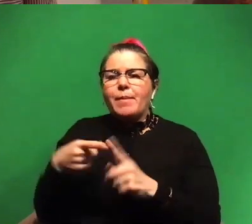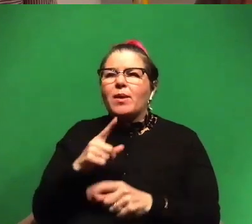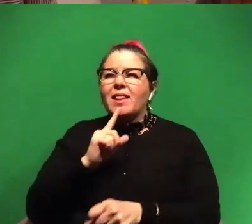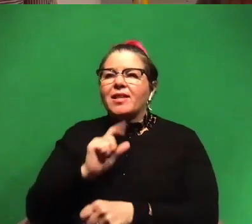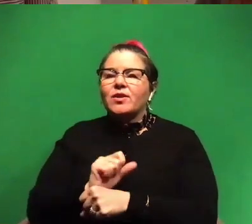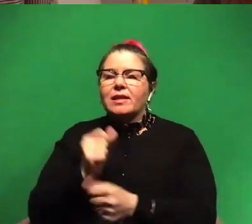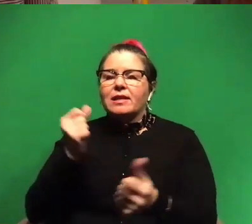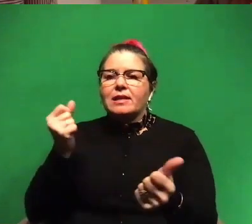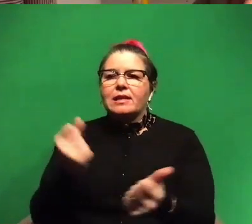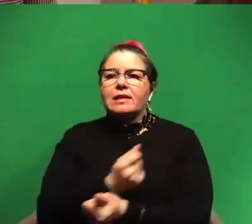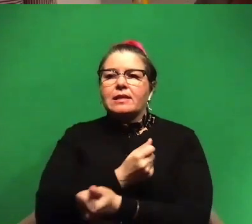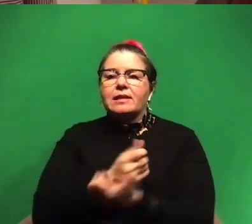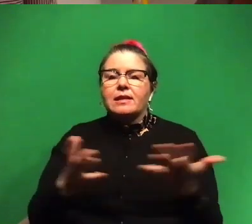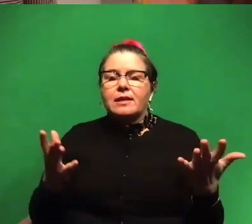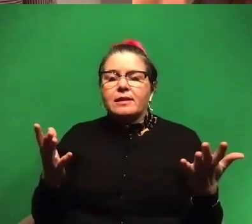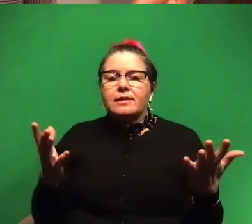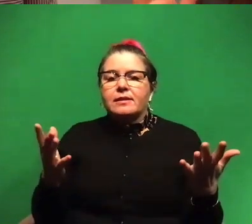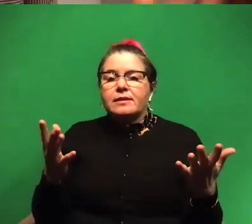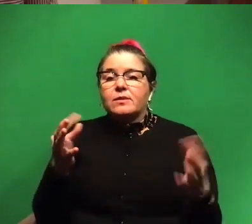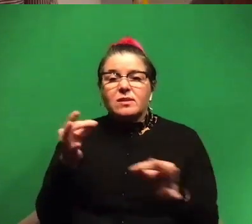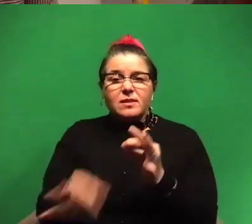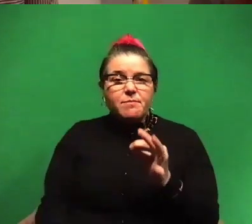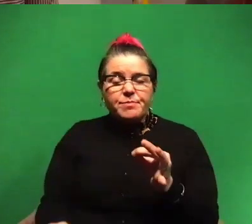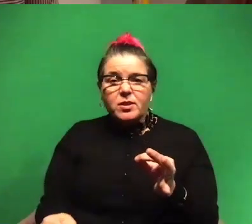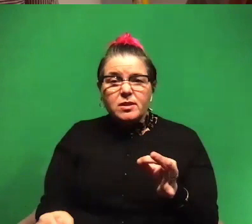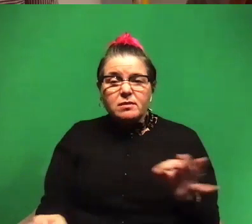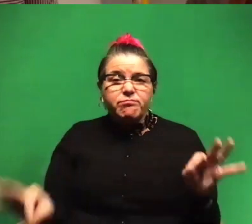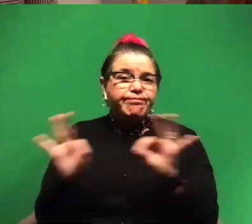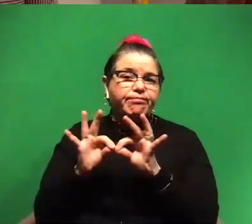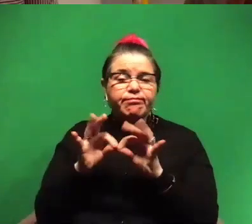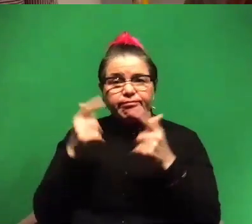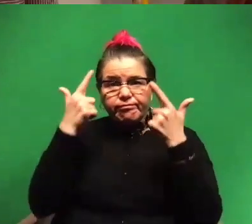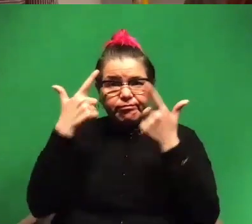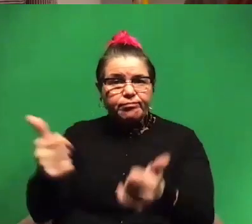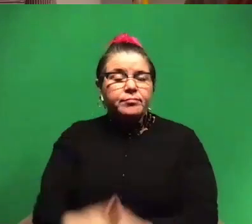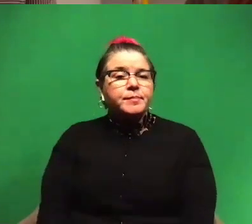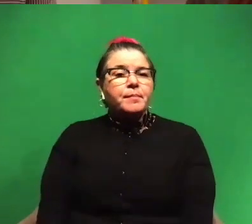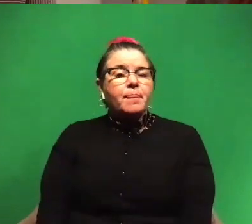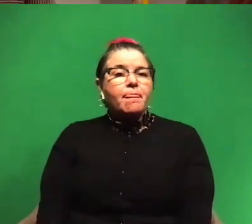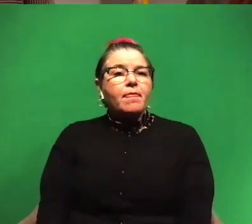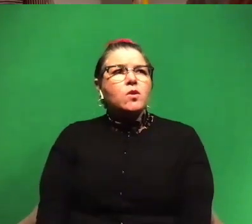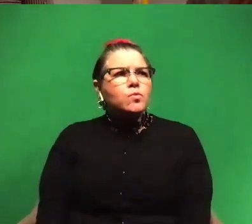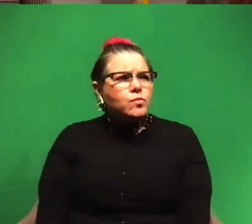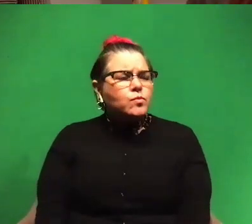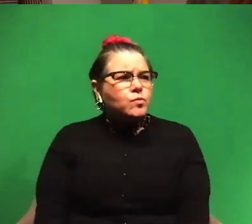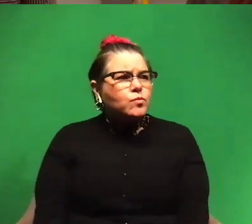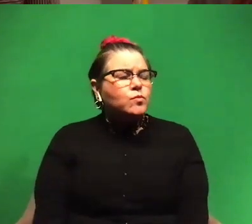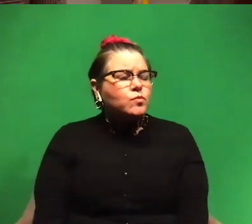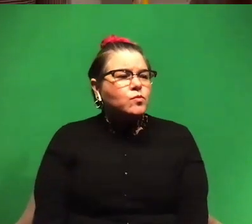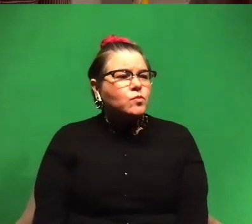literally anything? It can be as simple or significant as you'd like. Oh man.